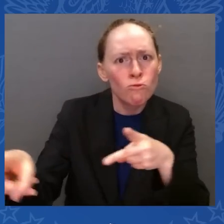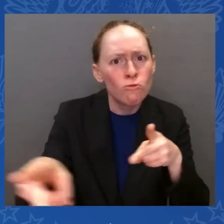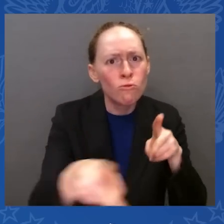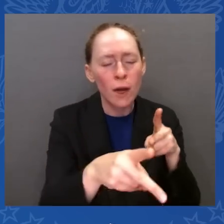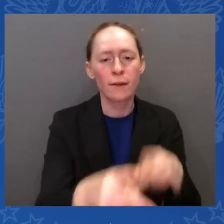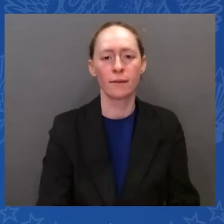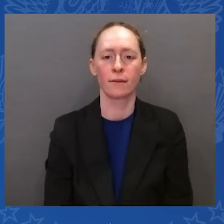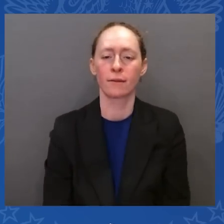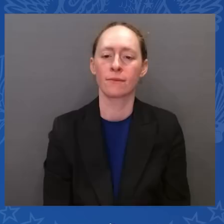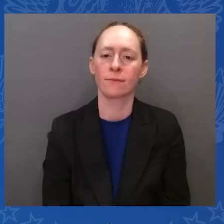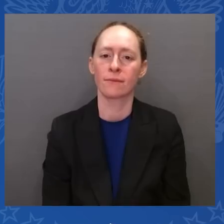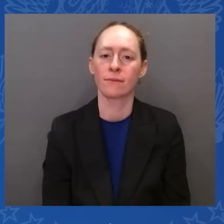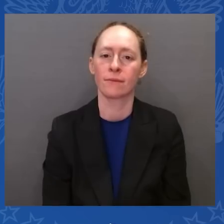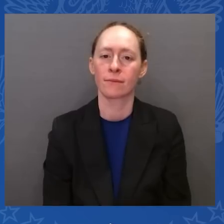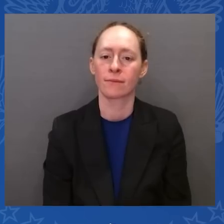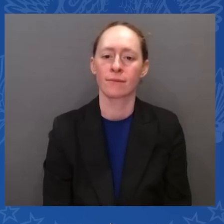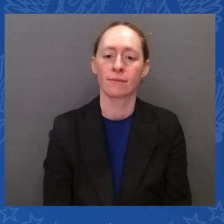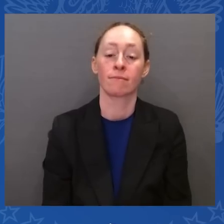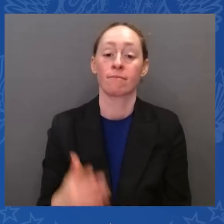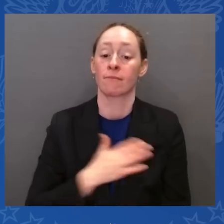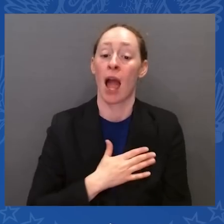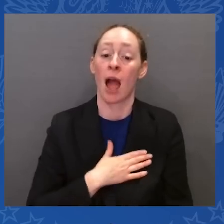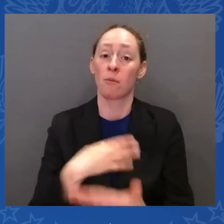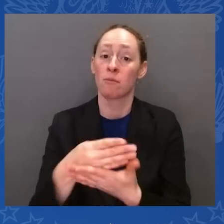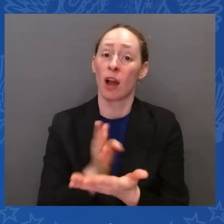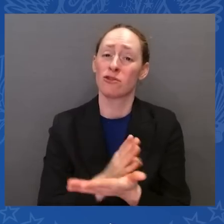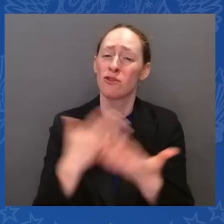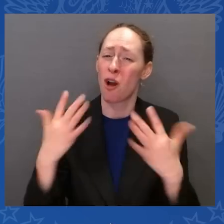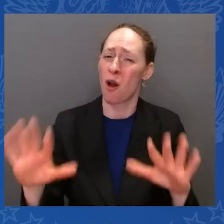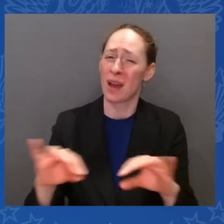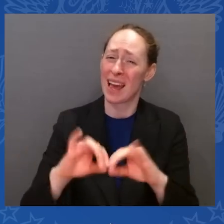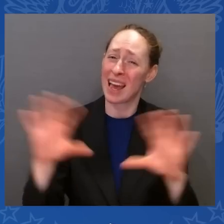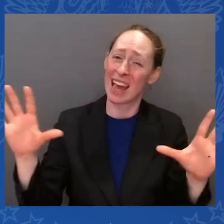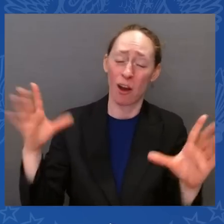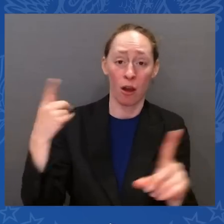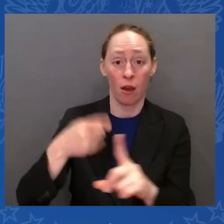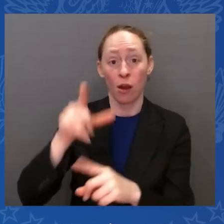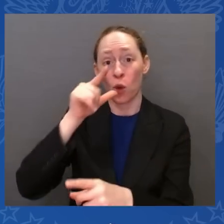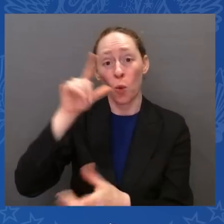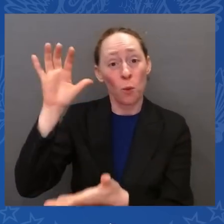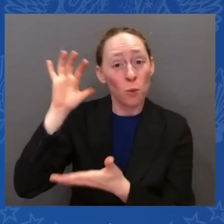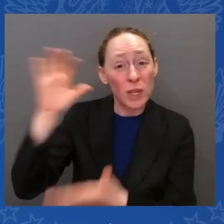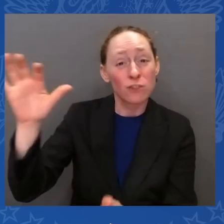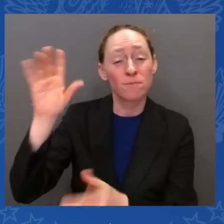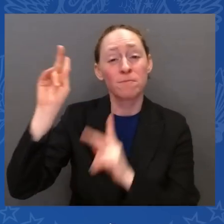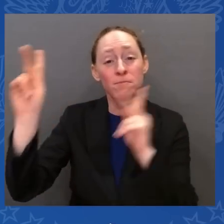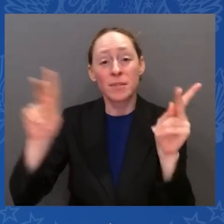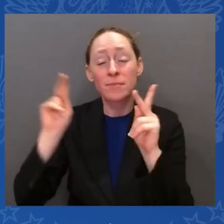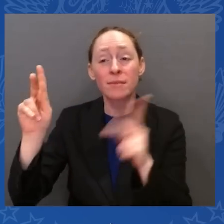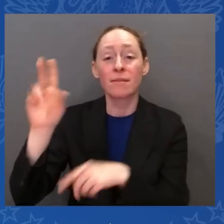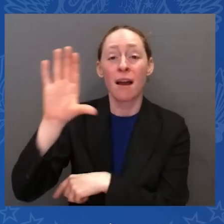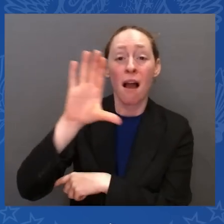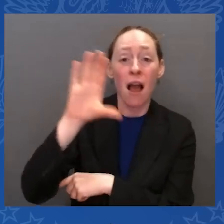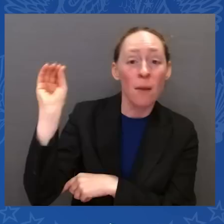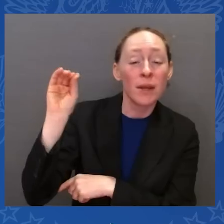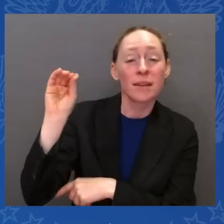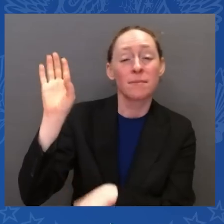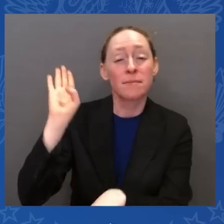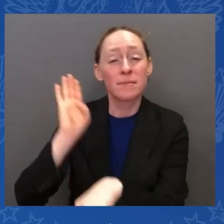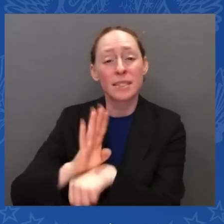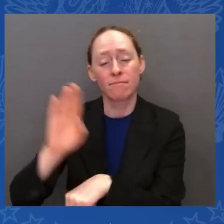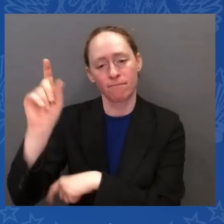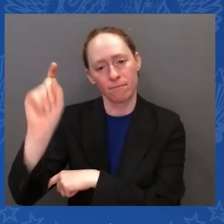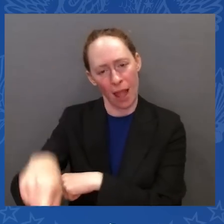generals. My budget cuts wasteful spending, closes loopholes, and does one more thing. It makes the wealthiest Americans and the